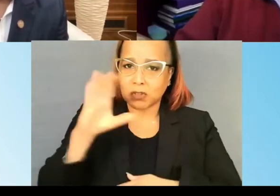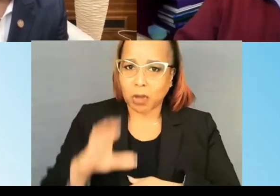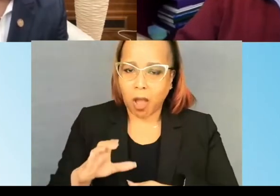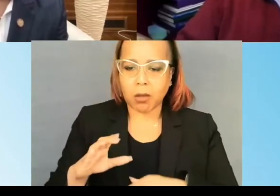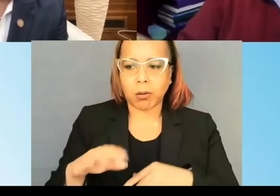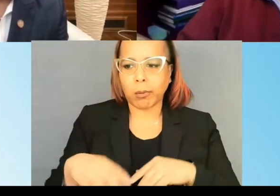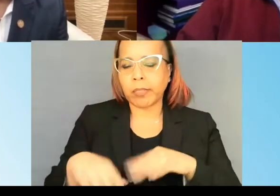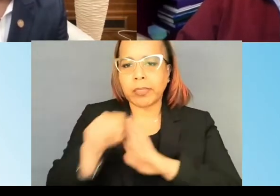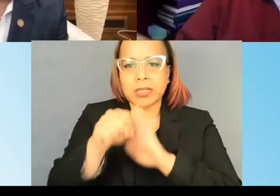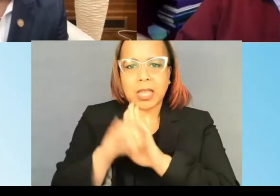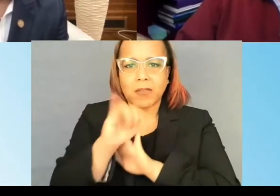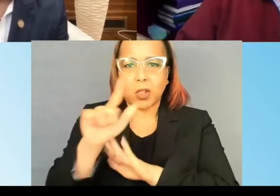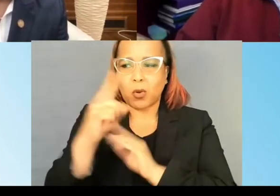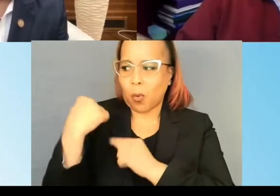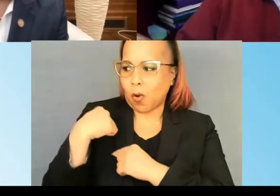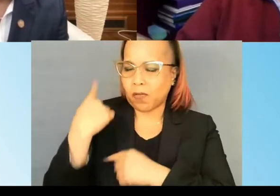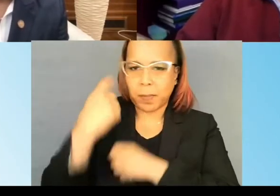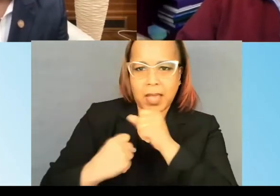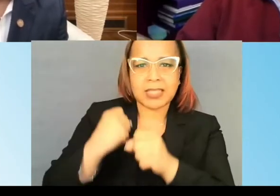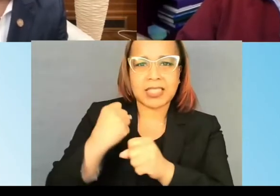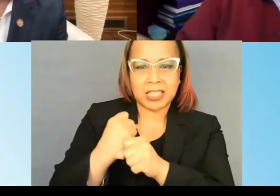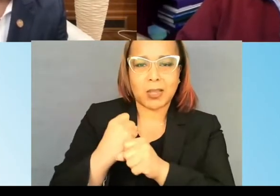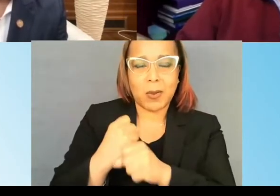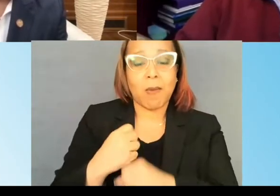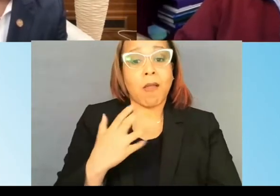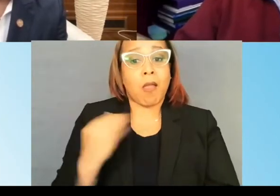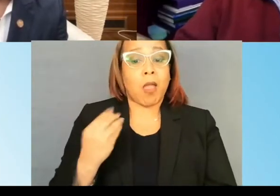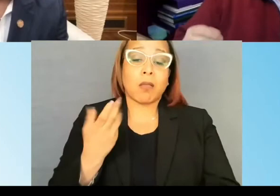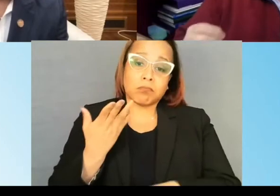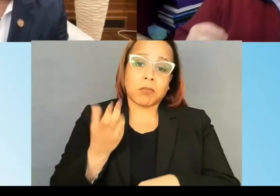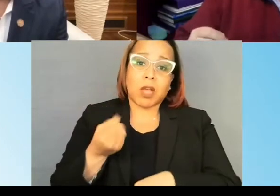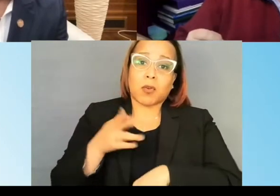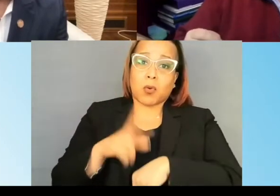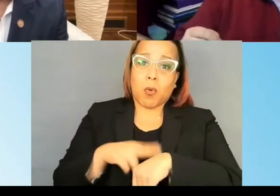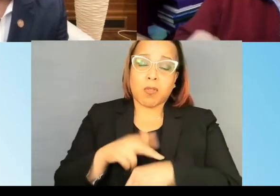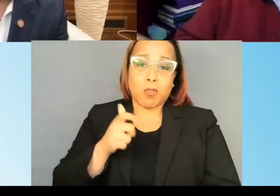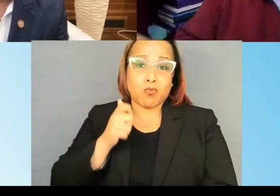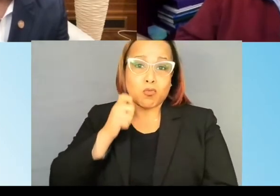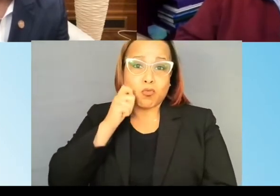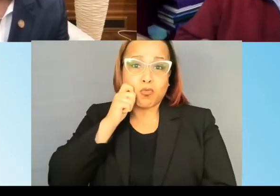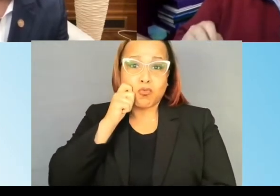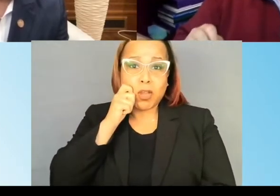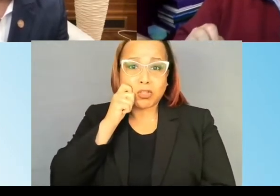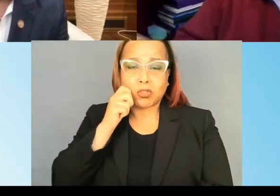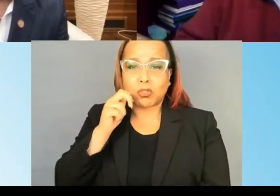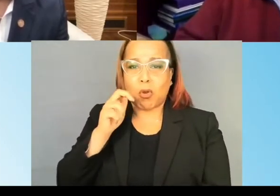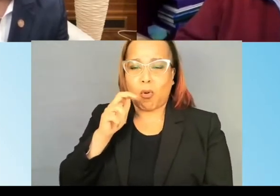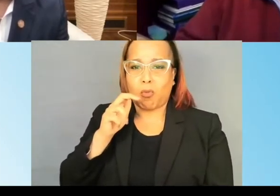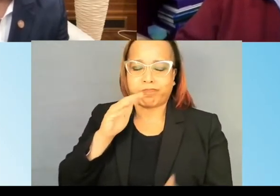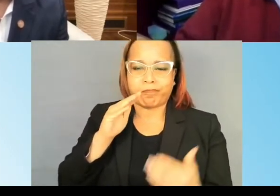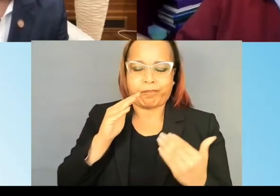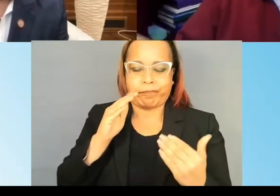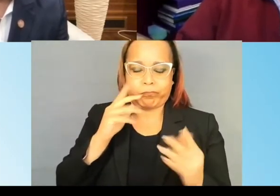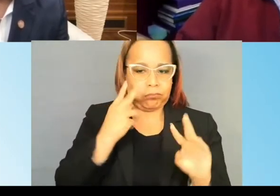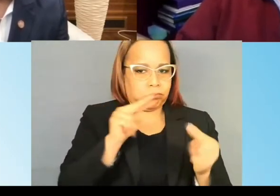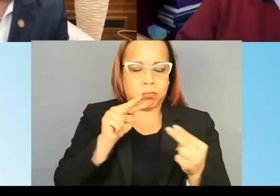of Illinois over the last year, and of course the racial reckoning moment that we are